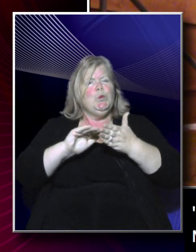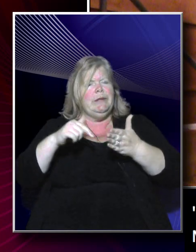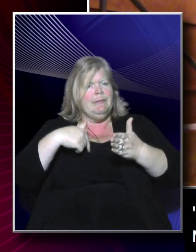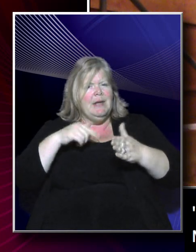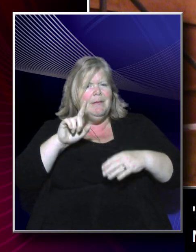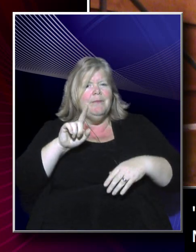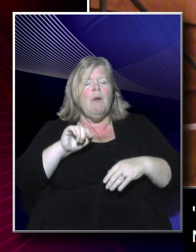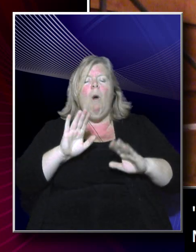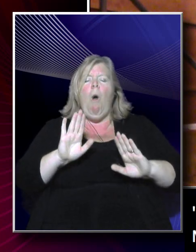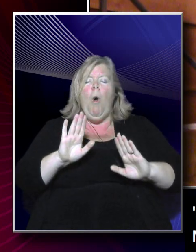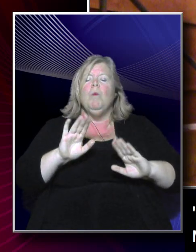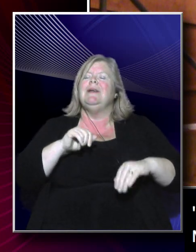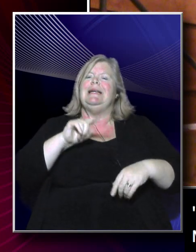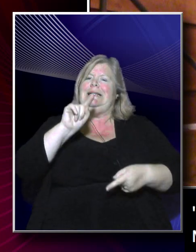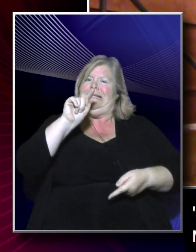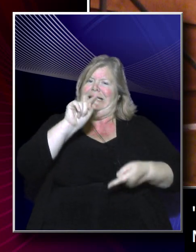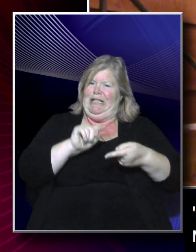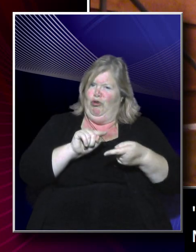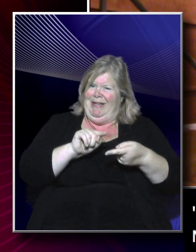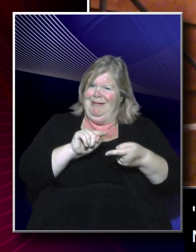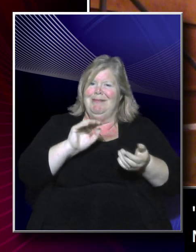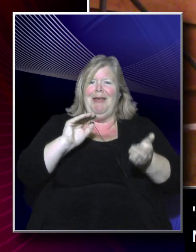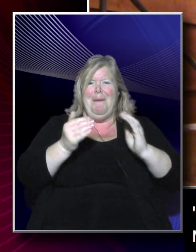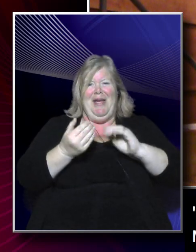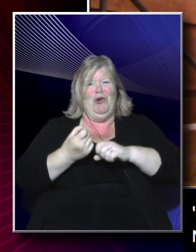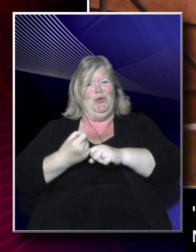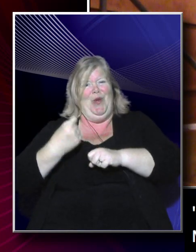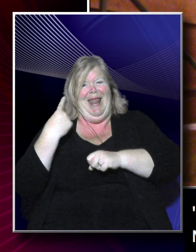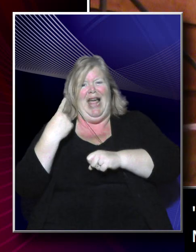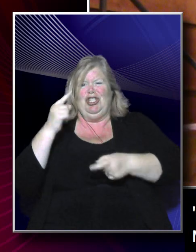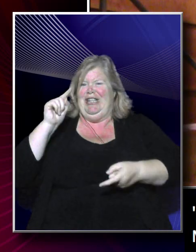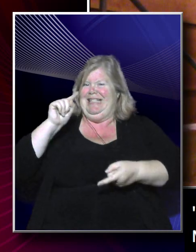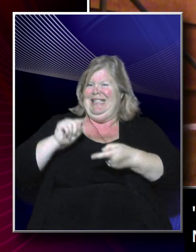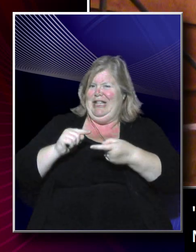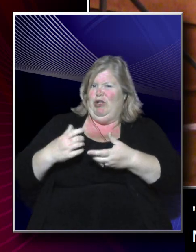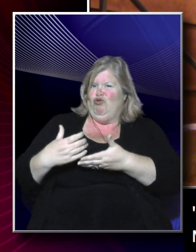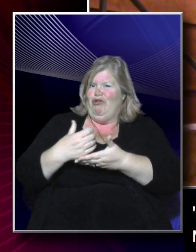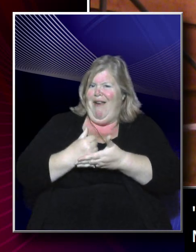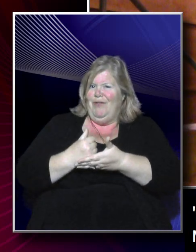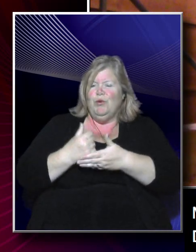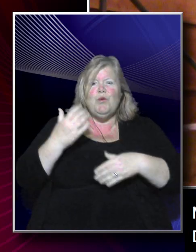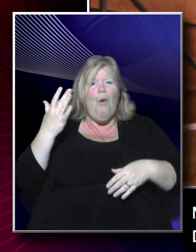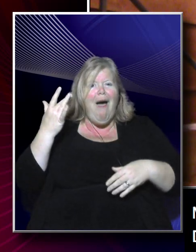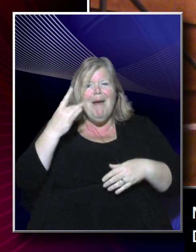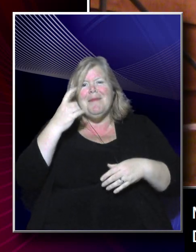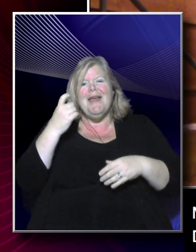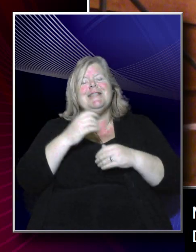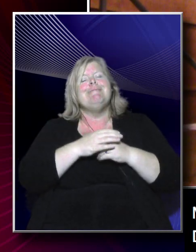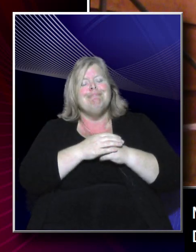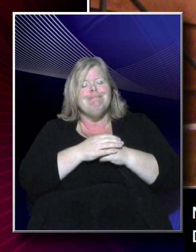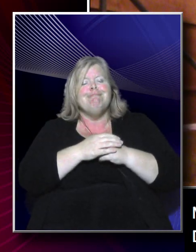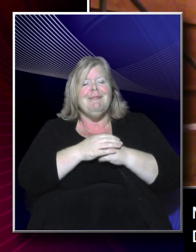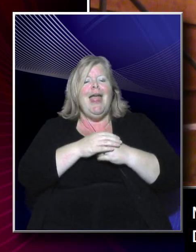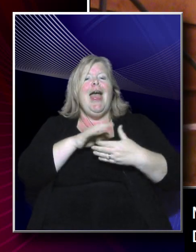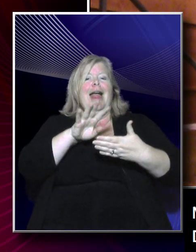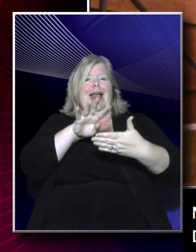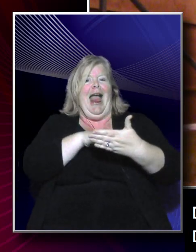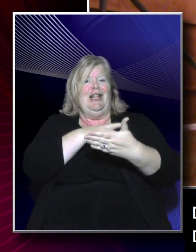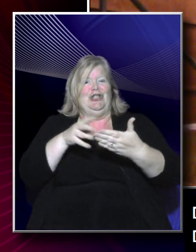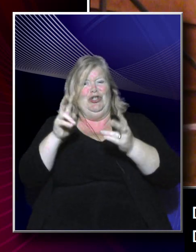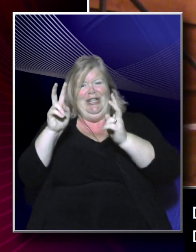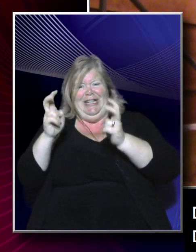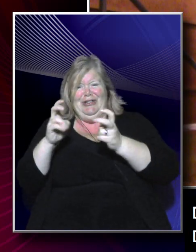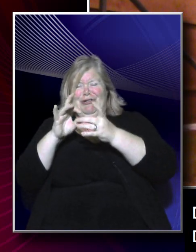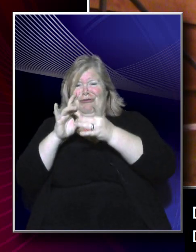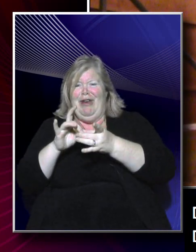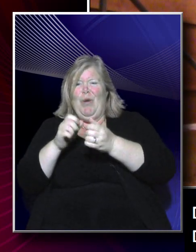million decrease when compared to last year. And that primarily is due to some calendar issues with our preschool vouchers, as well as some